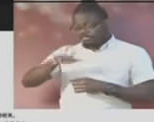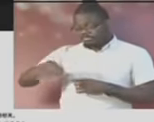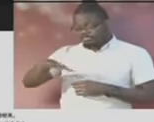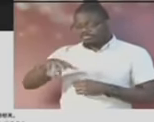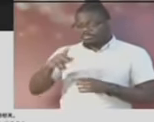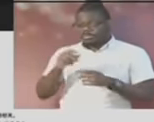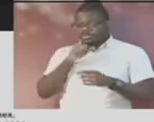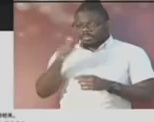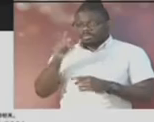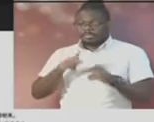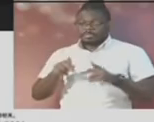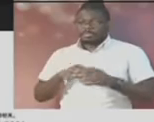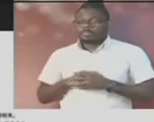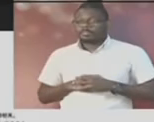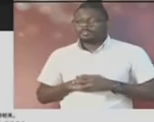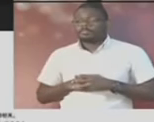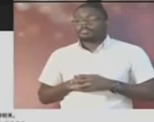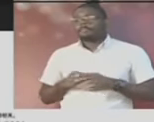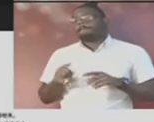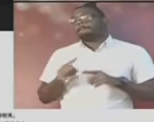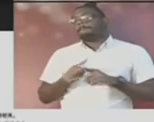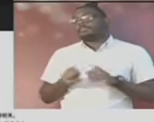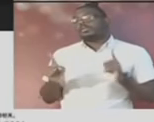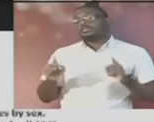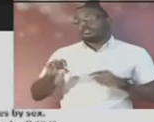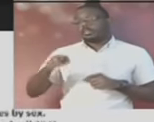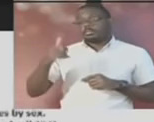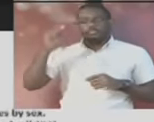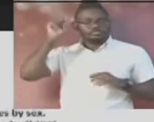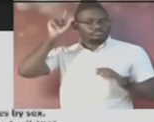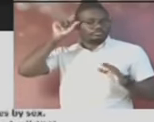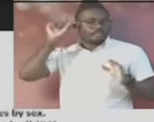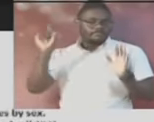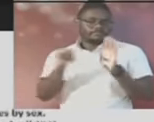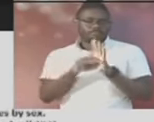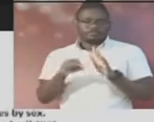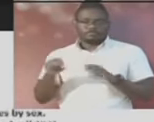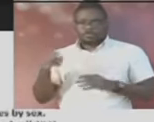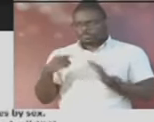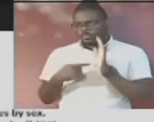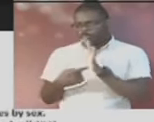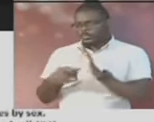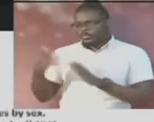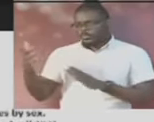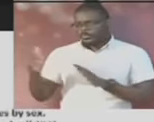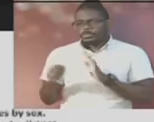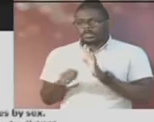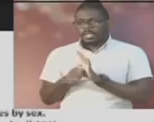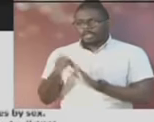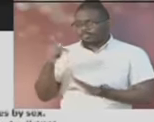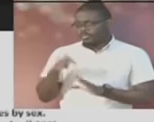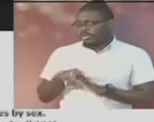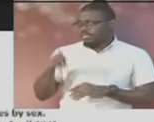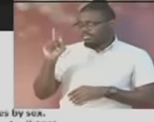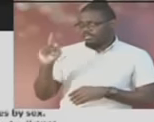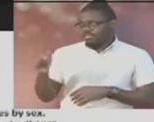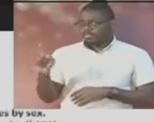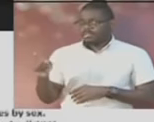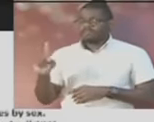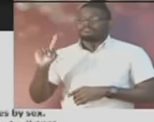now. However, let's move to the next slide. If we look at just the cases for April, from April 1st to April 30th, we see